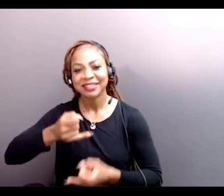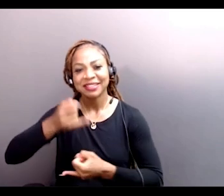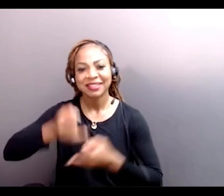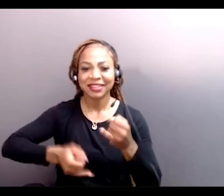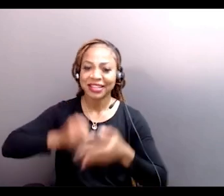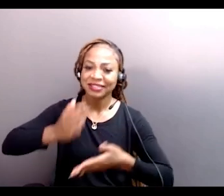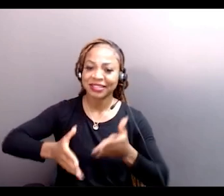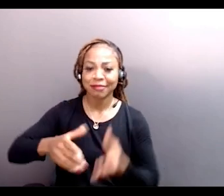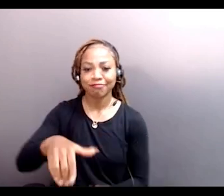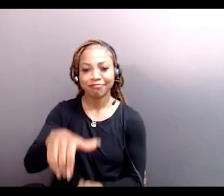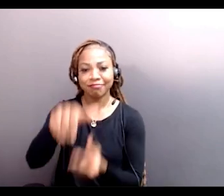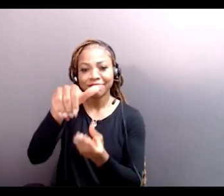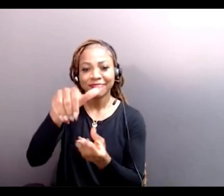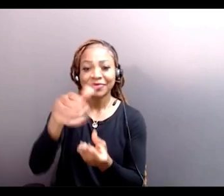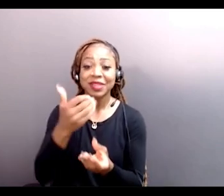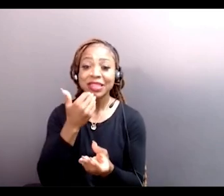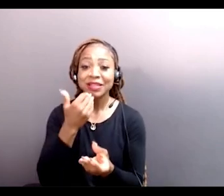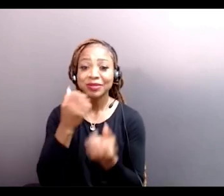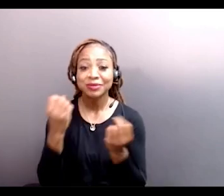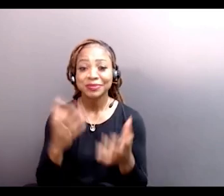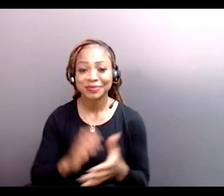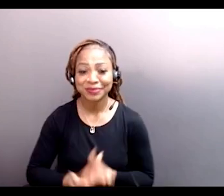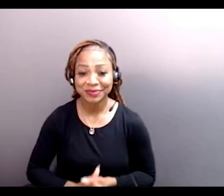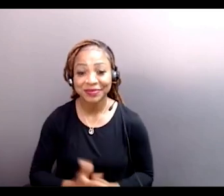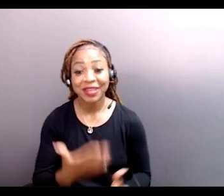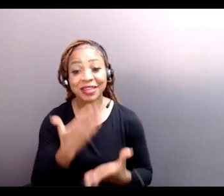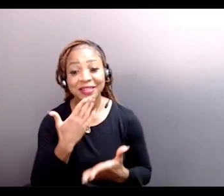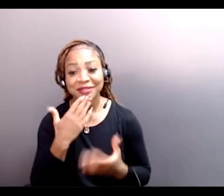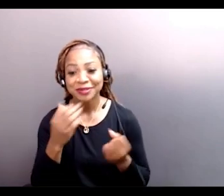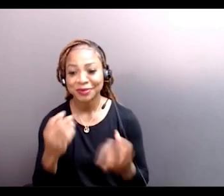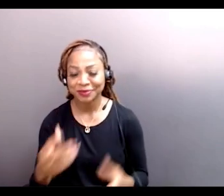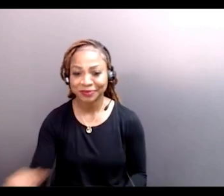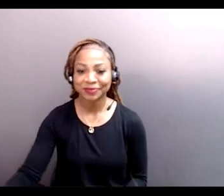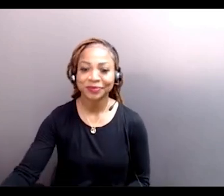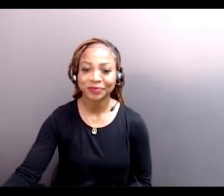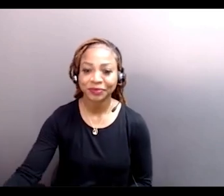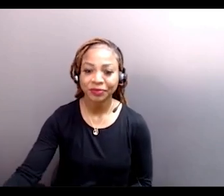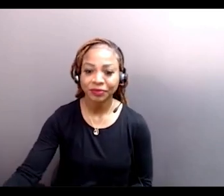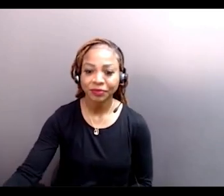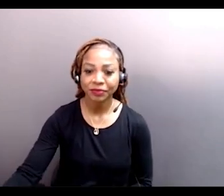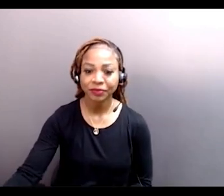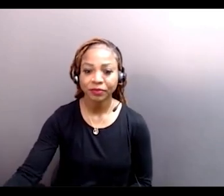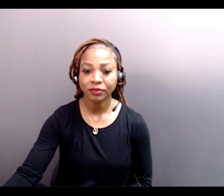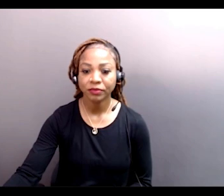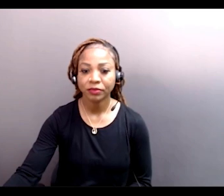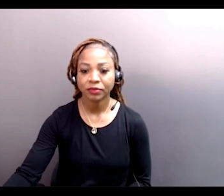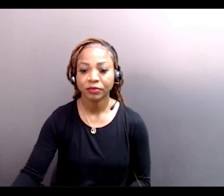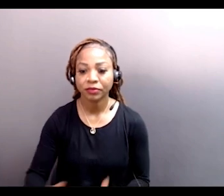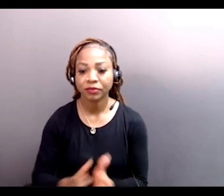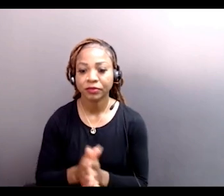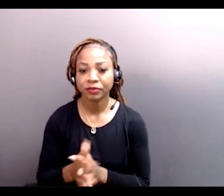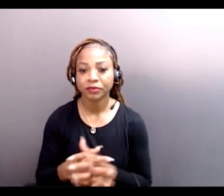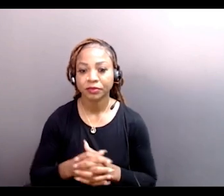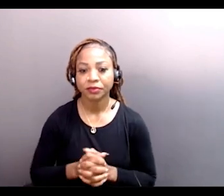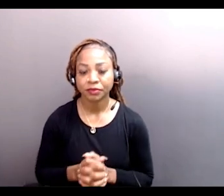much. Thanks again so much, Dr. Dryden. and